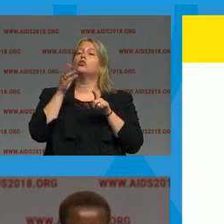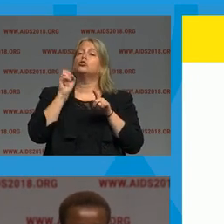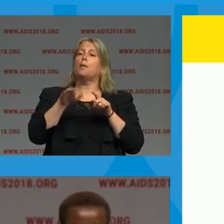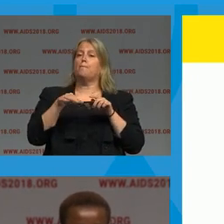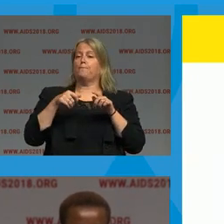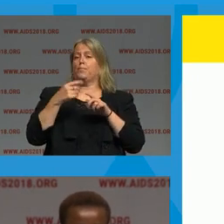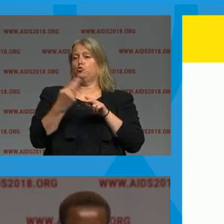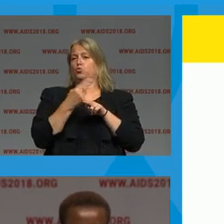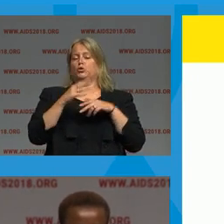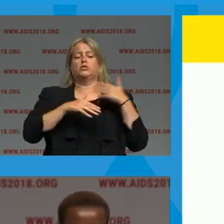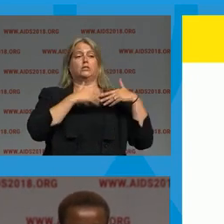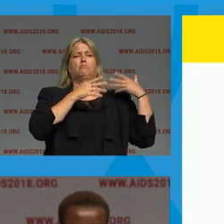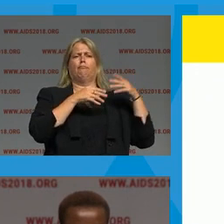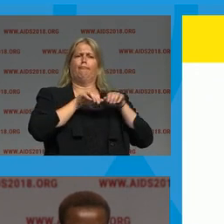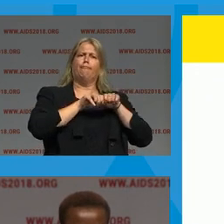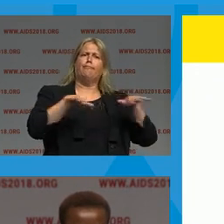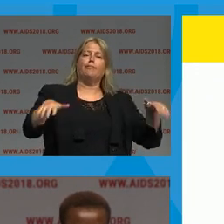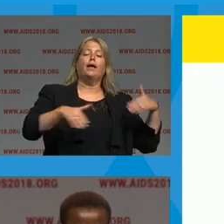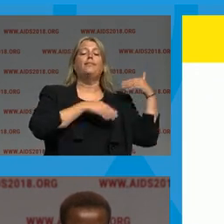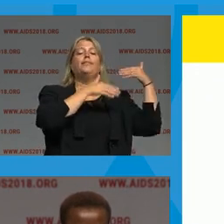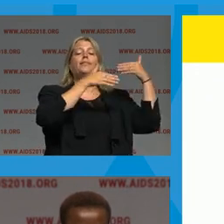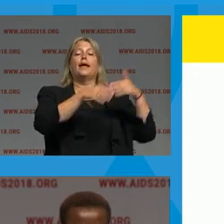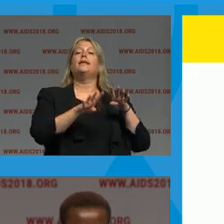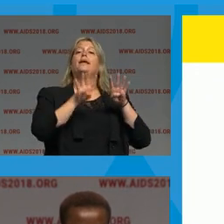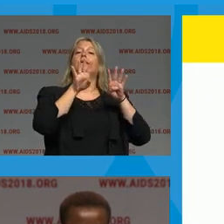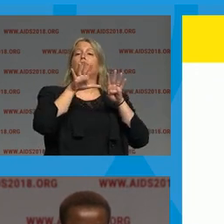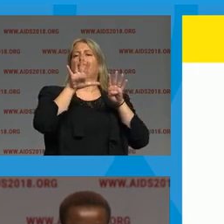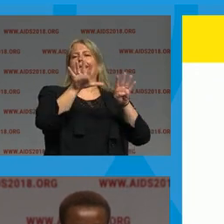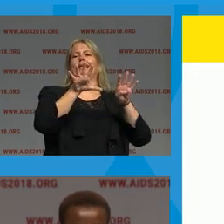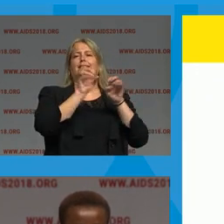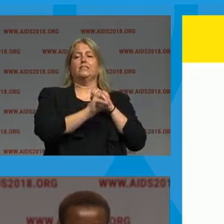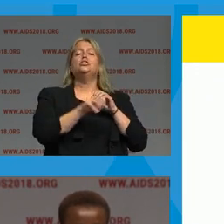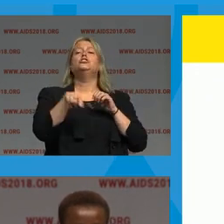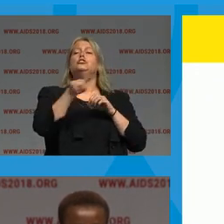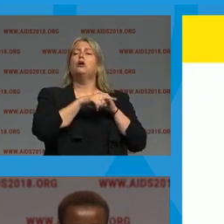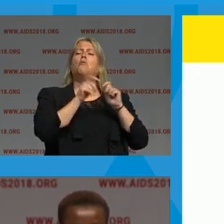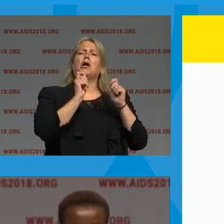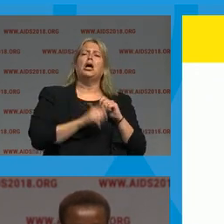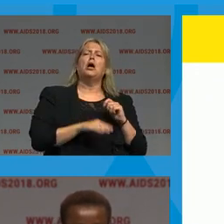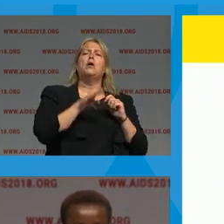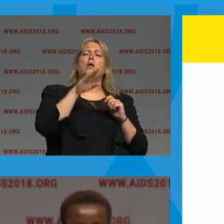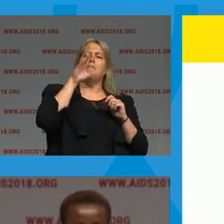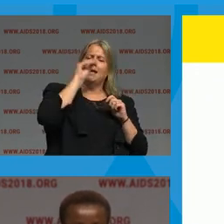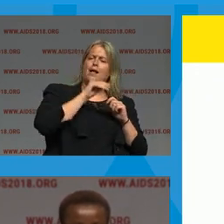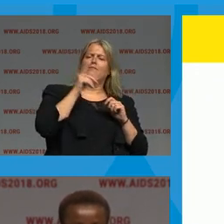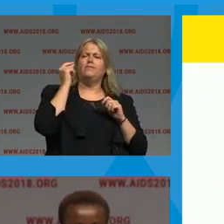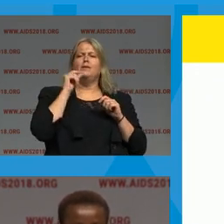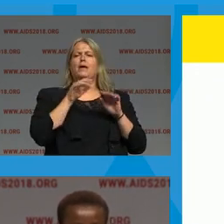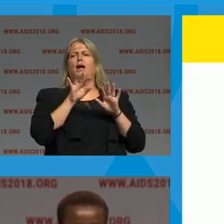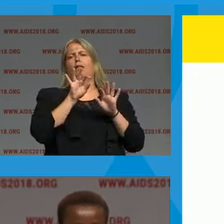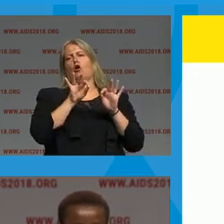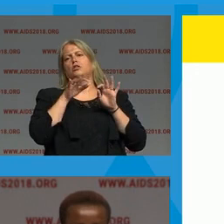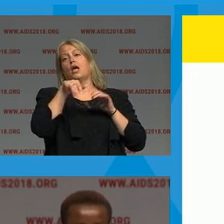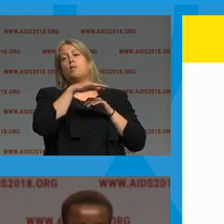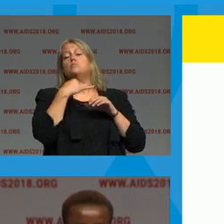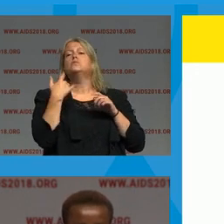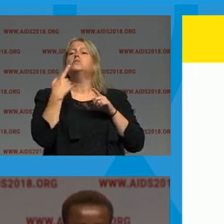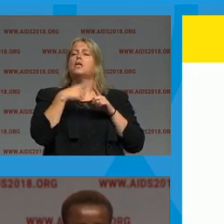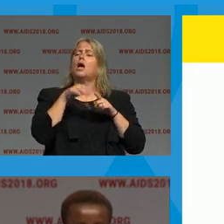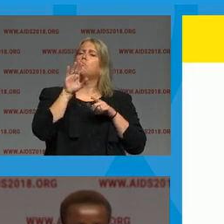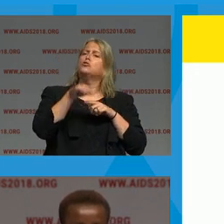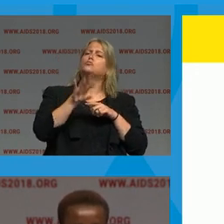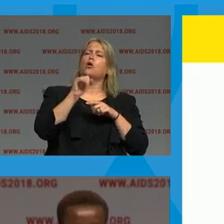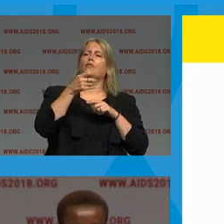around the 90s where we had data on male and female condoms, post-exposure prophylaxis, and we had